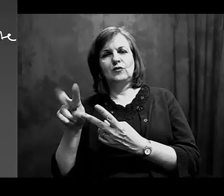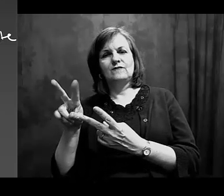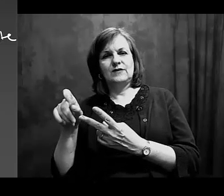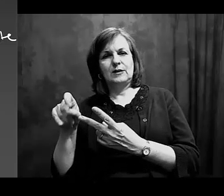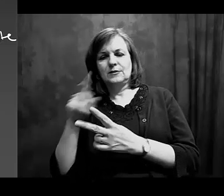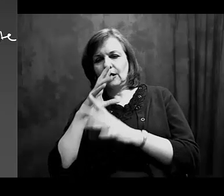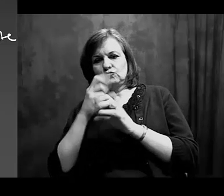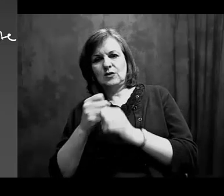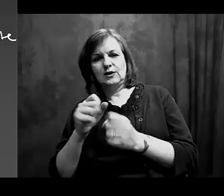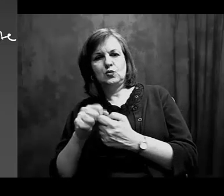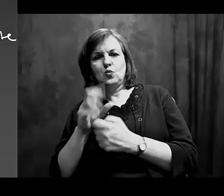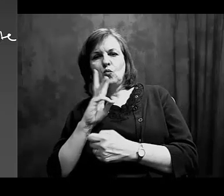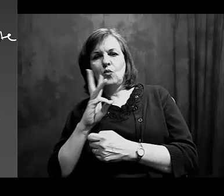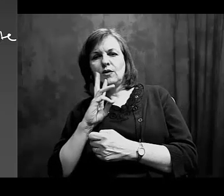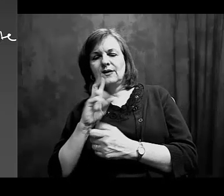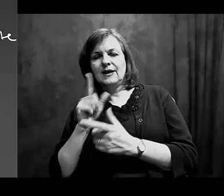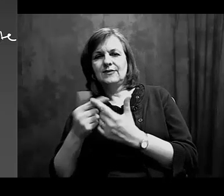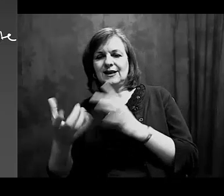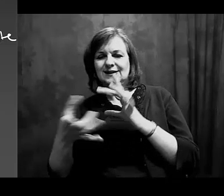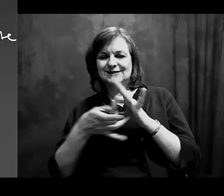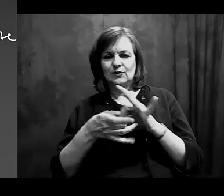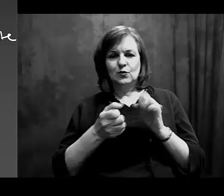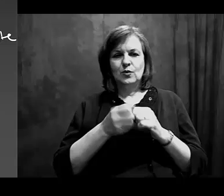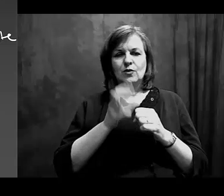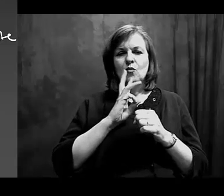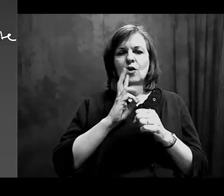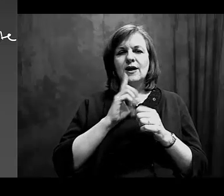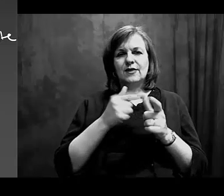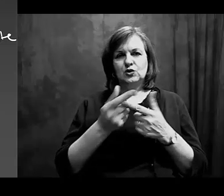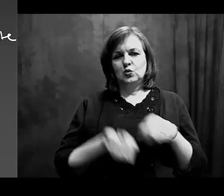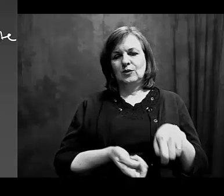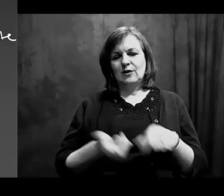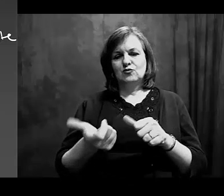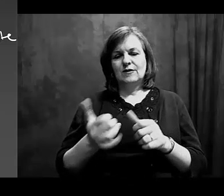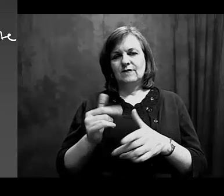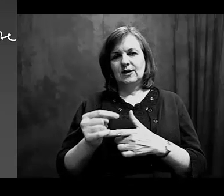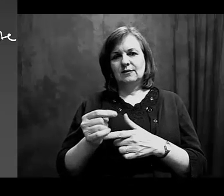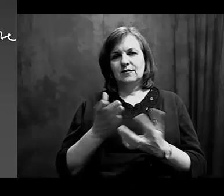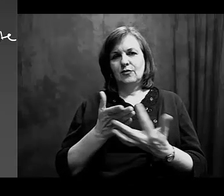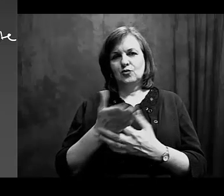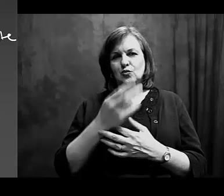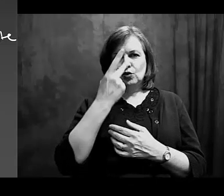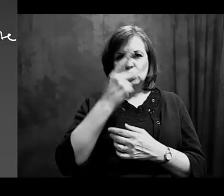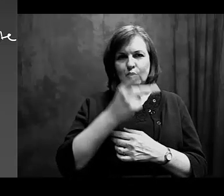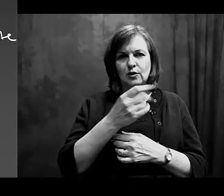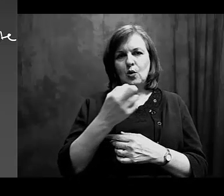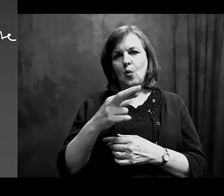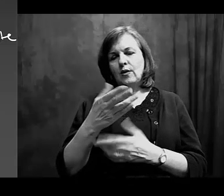you excrete it, either through urine or through your feces.